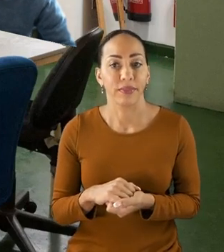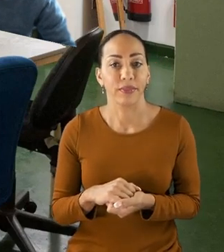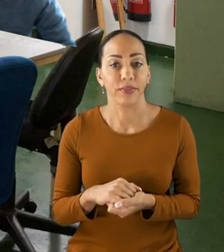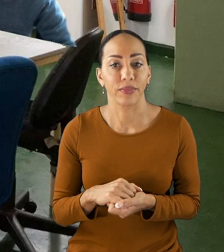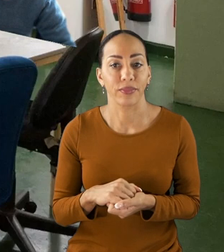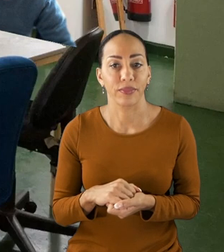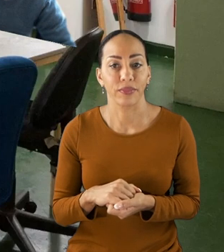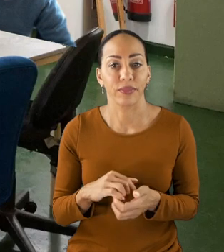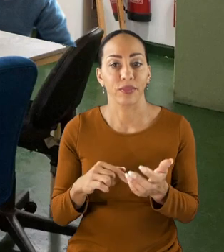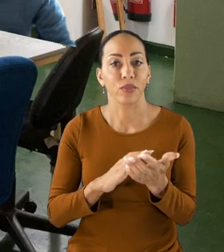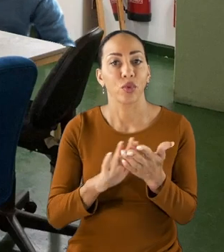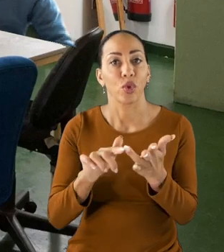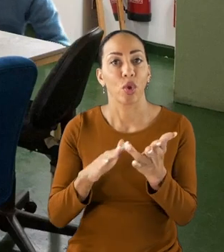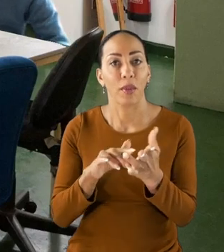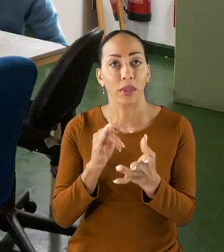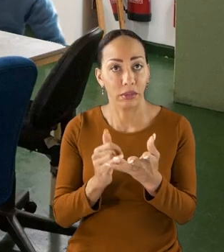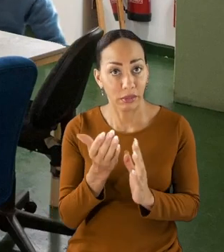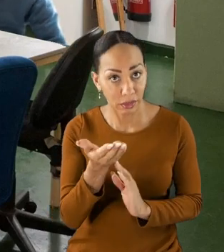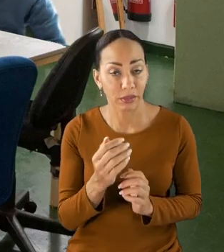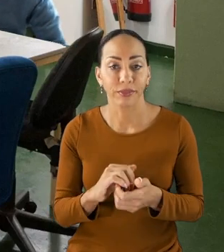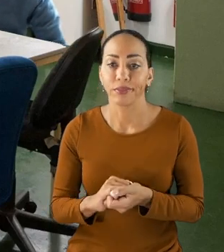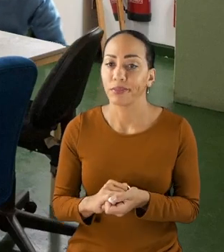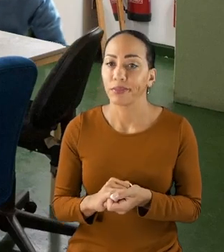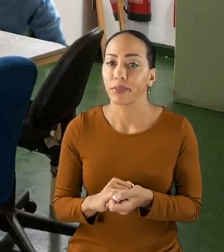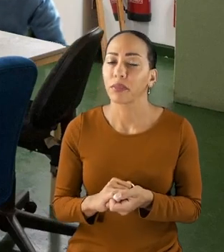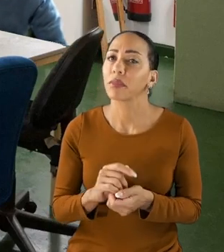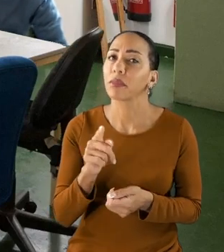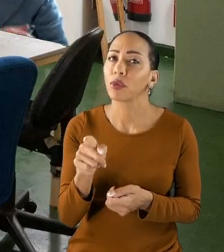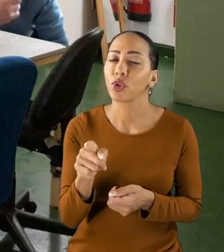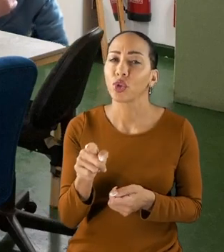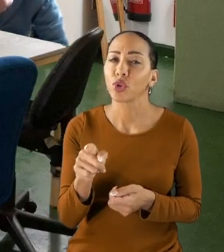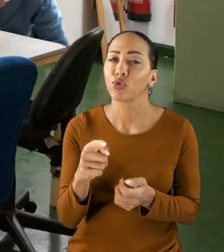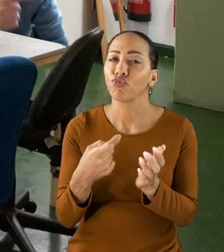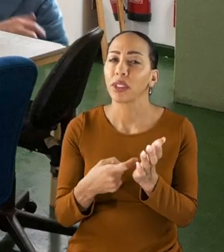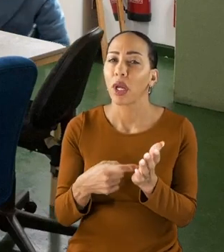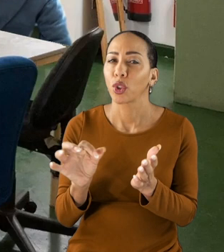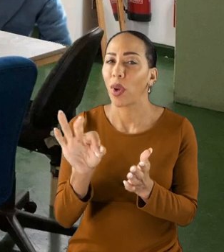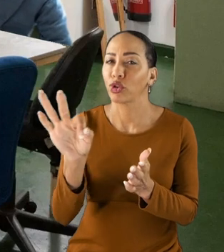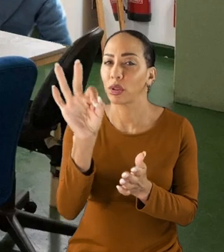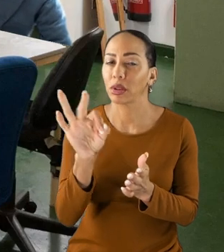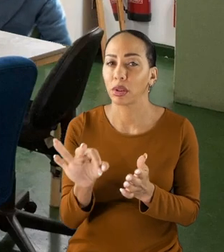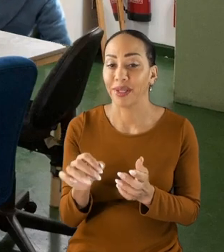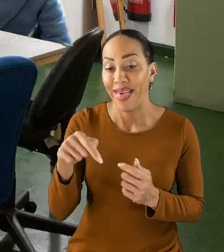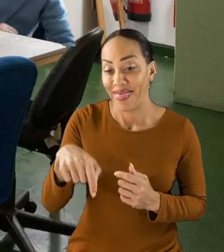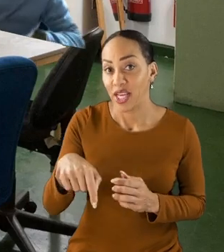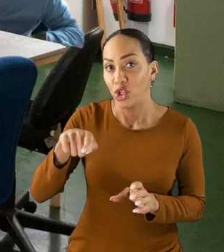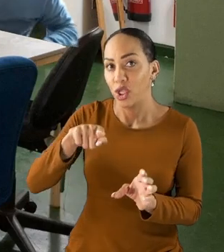Thomas? Okay, yeah. Richard, when do you start promoting this year's Disability